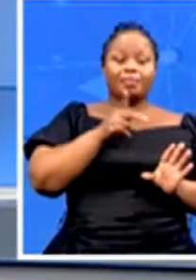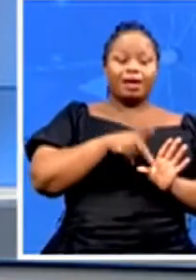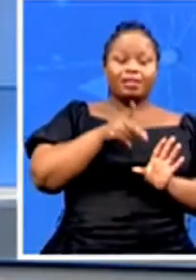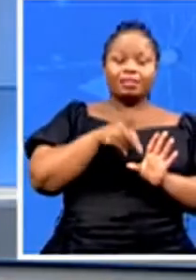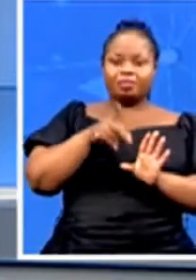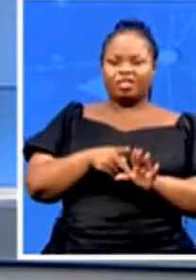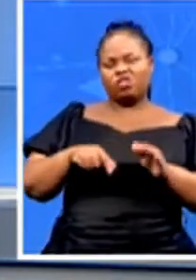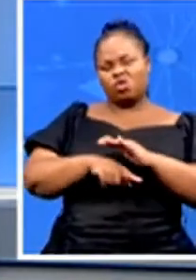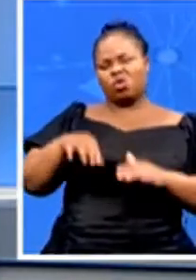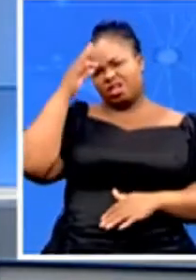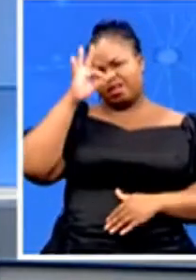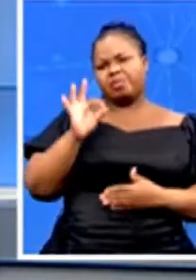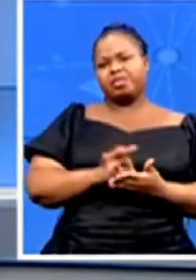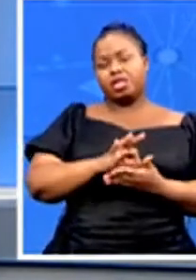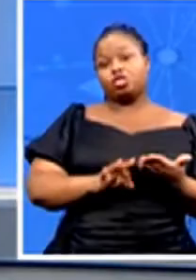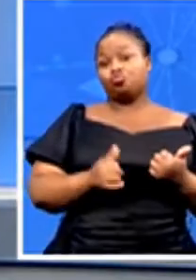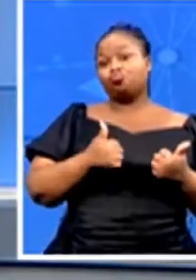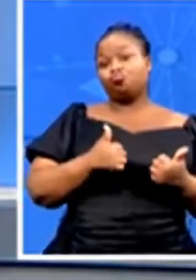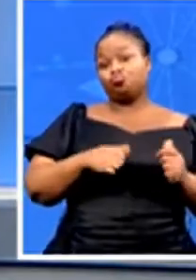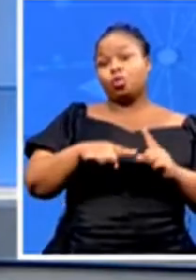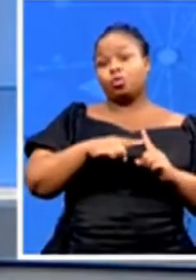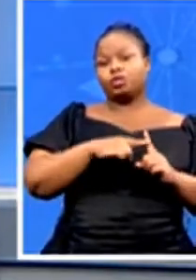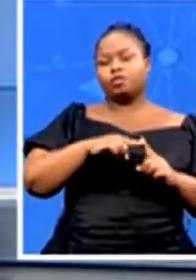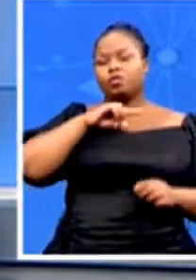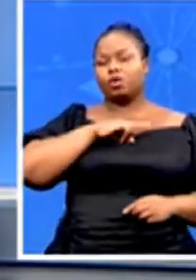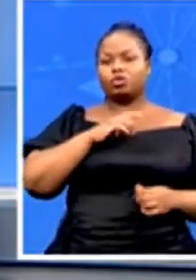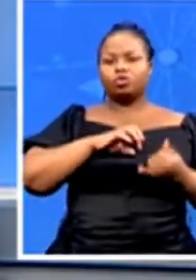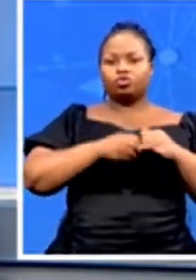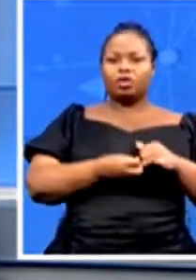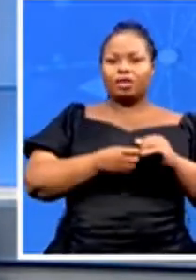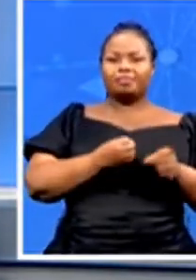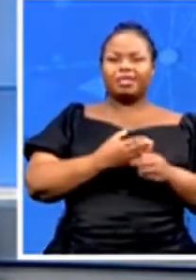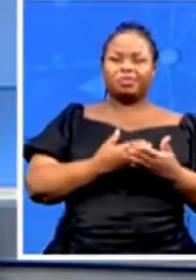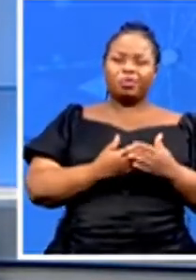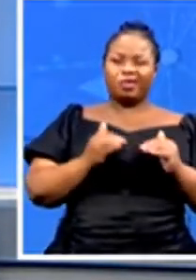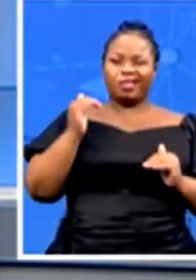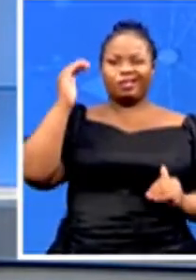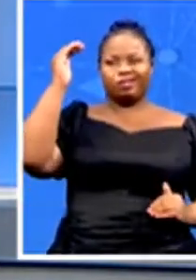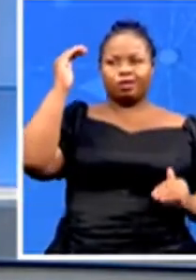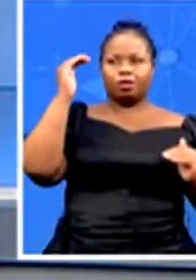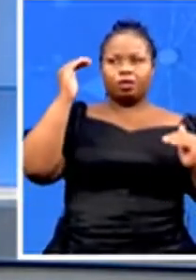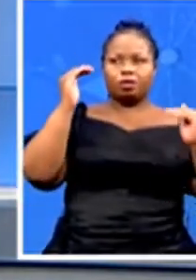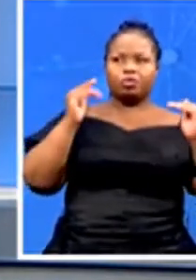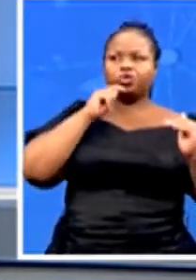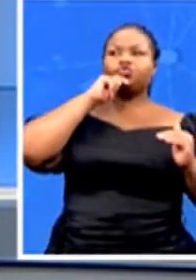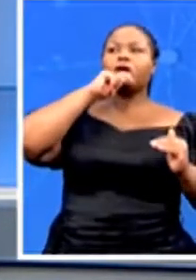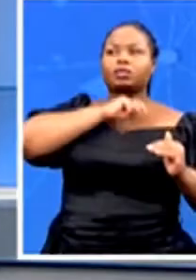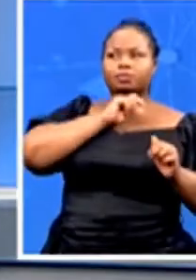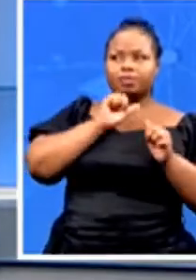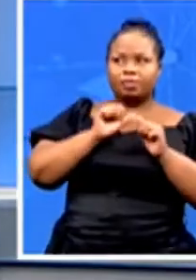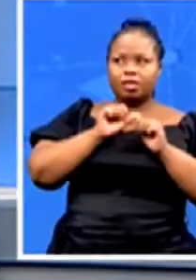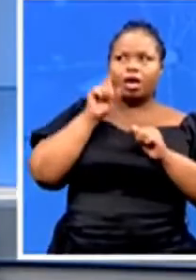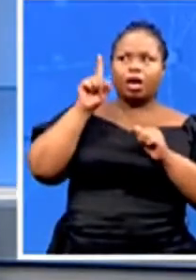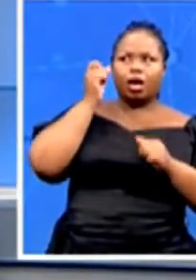tool to reduce the level of citizen distrust and to educate citizens about governmental issues. But not much is being said about